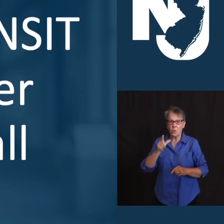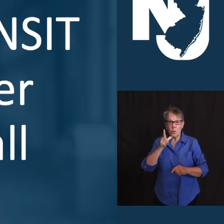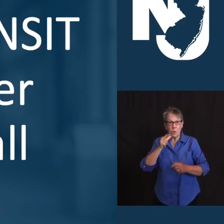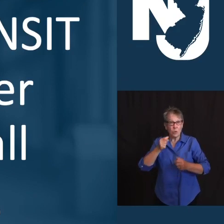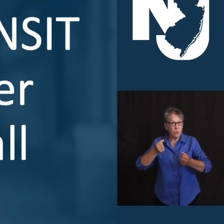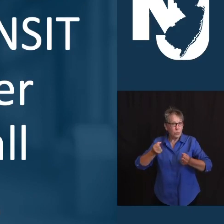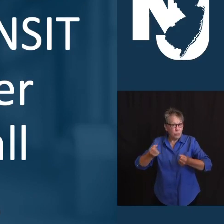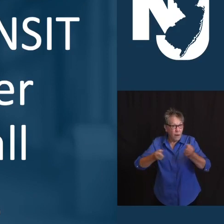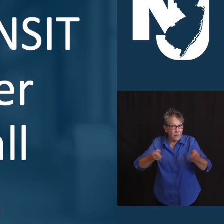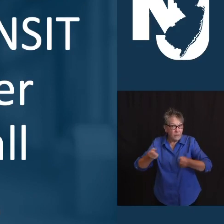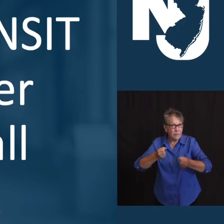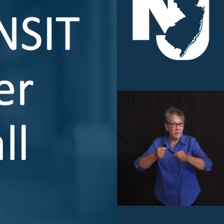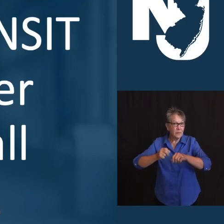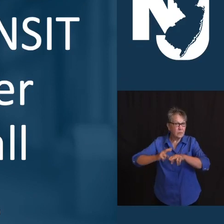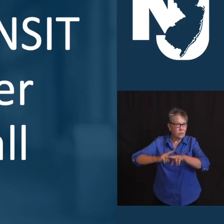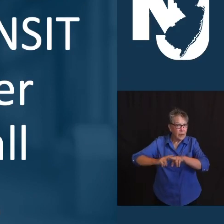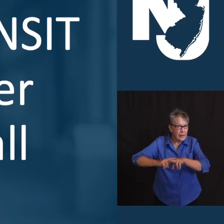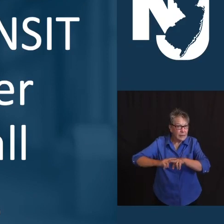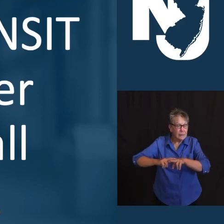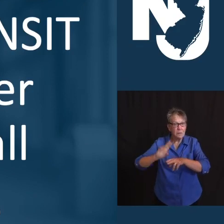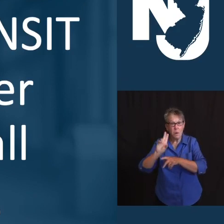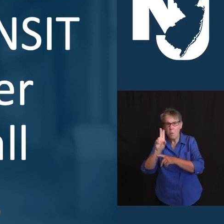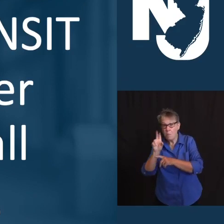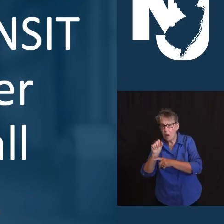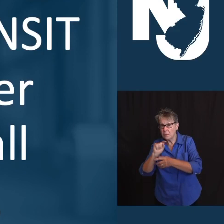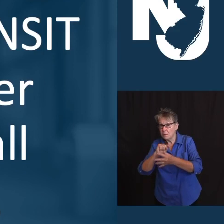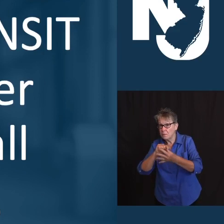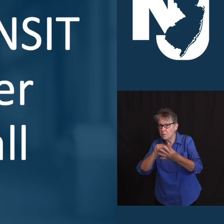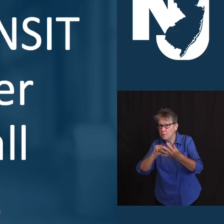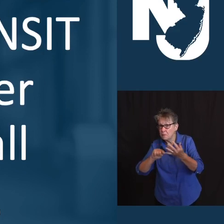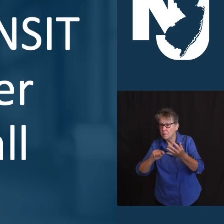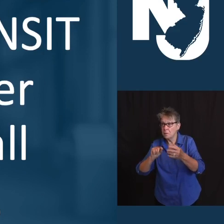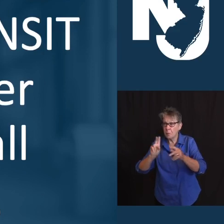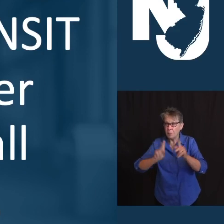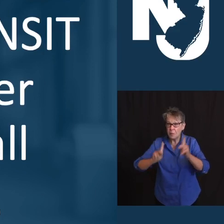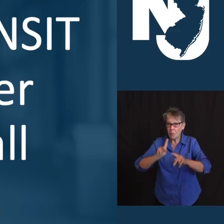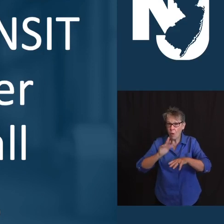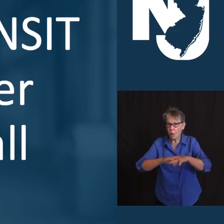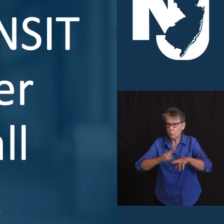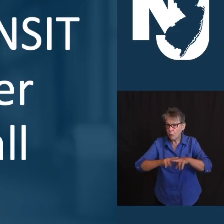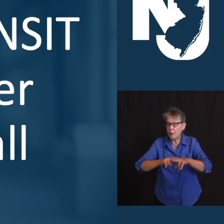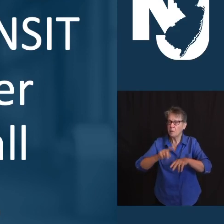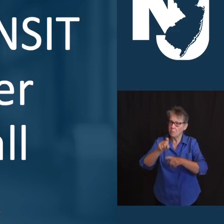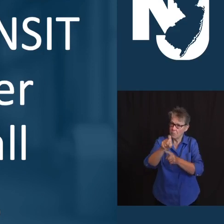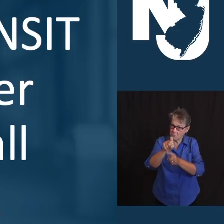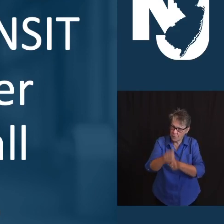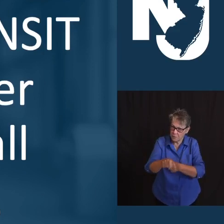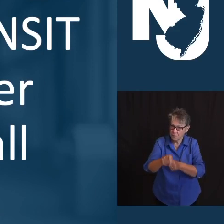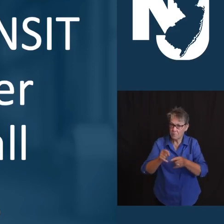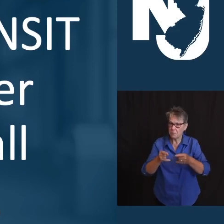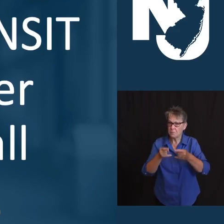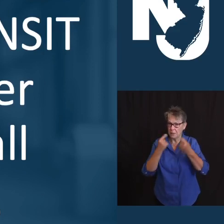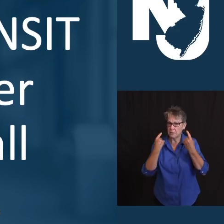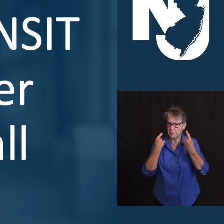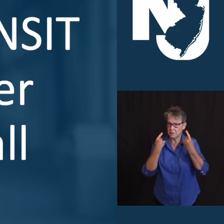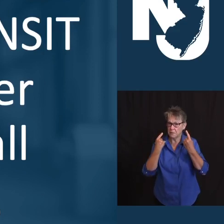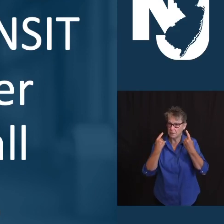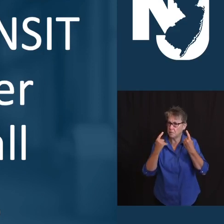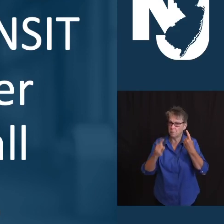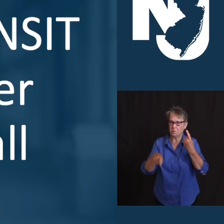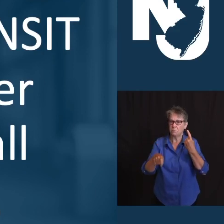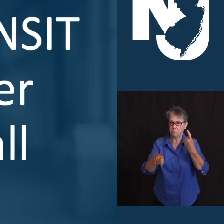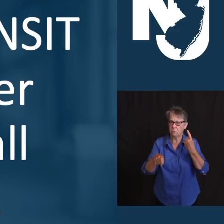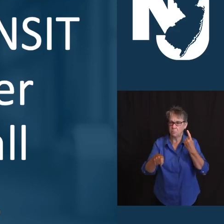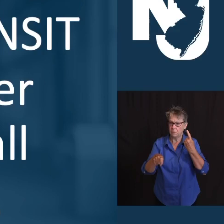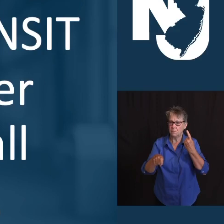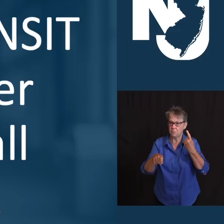this order, face coverings are now also required in all NJ Transit and private carrier indoor stations, as well as